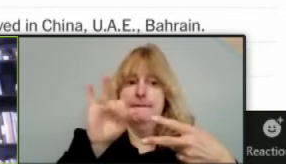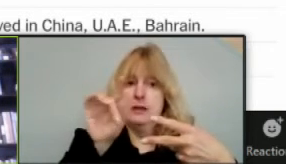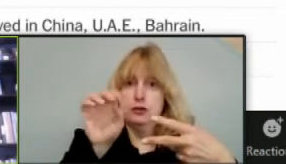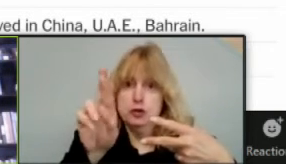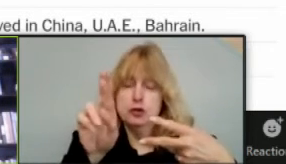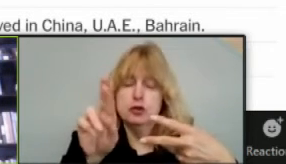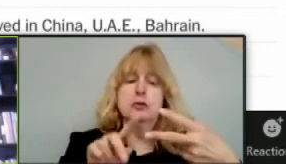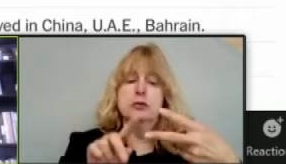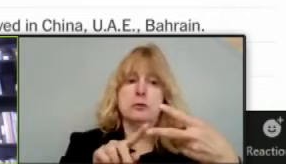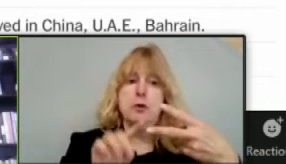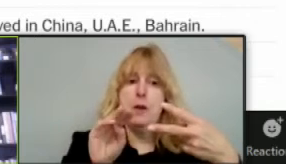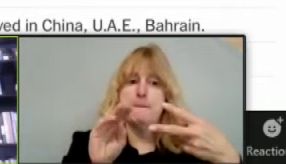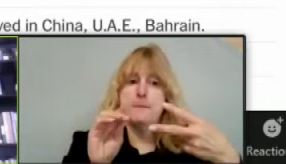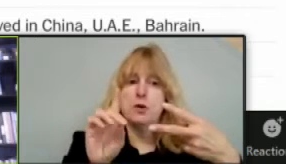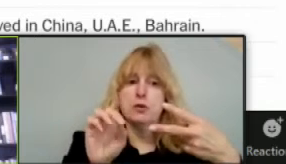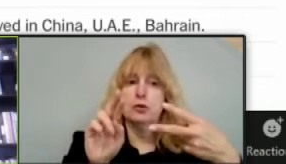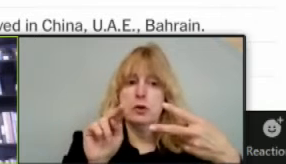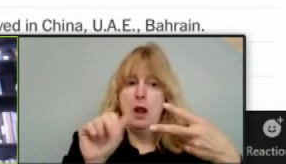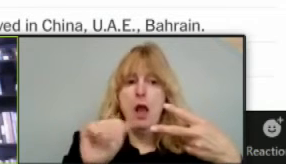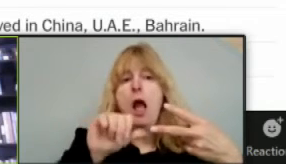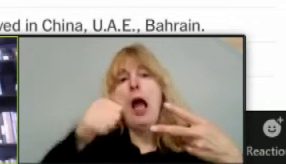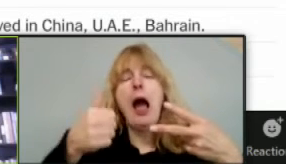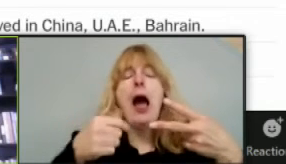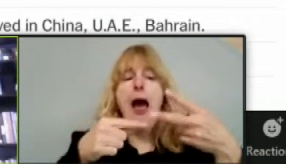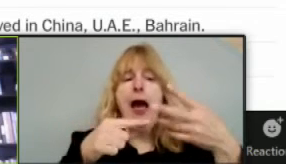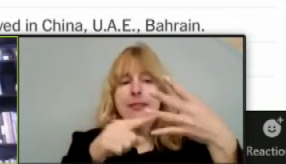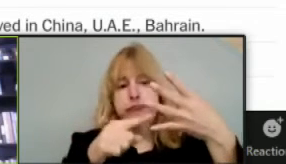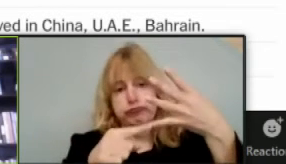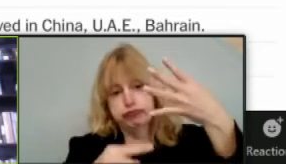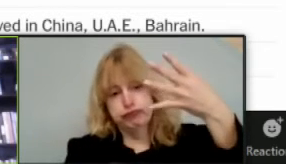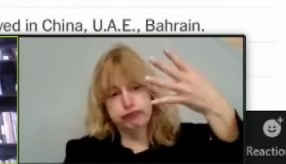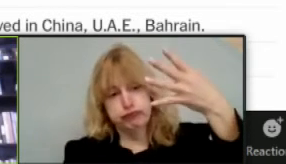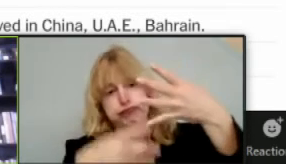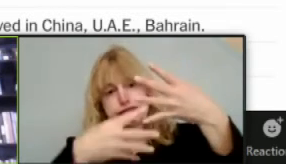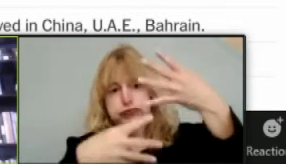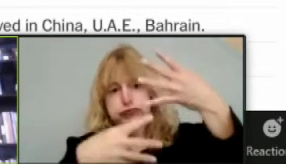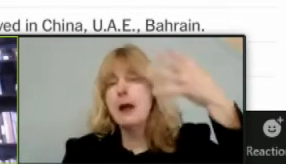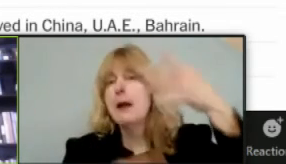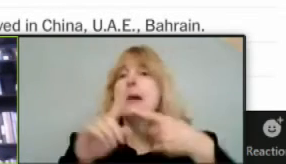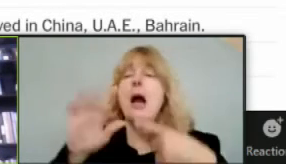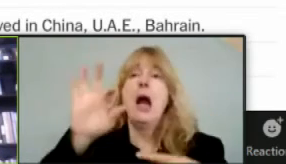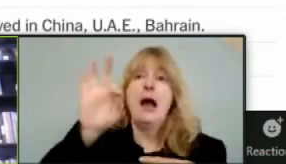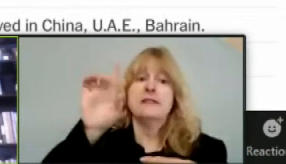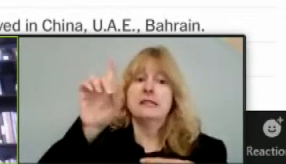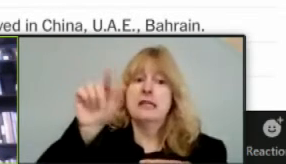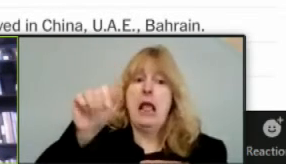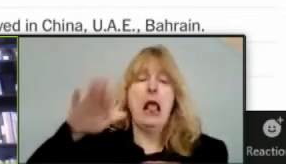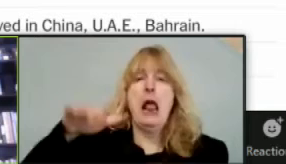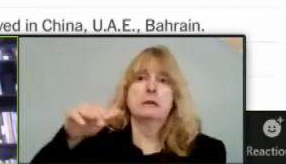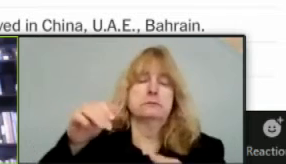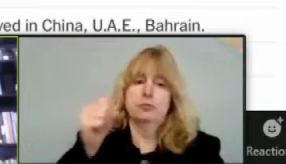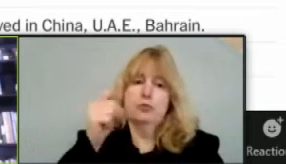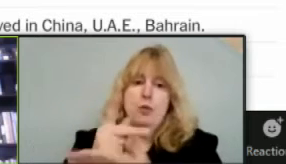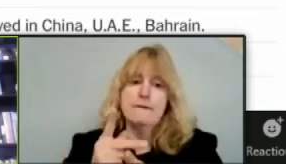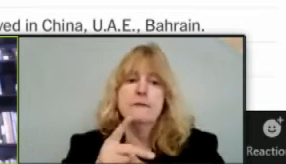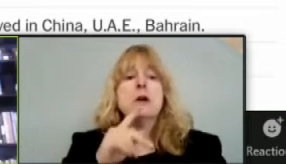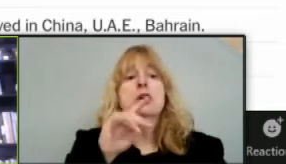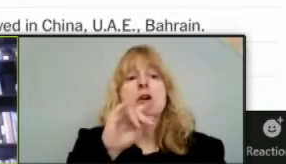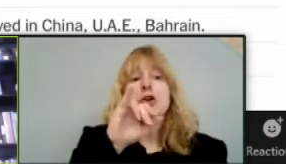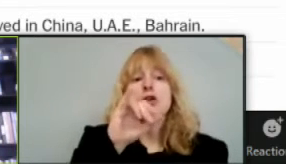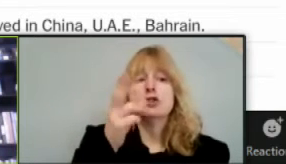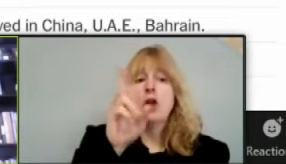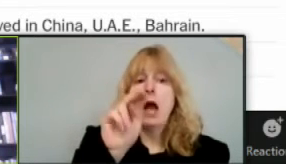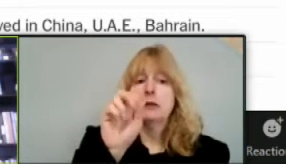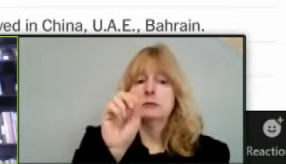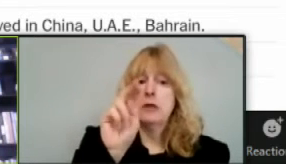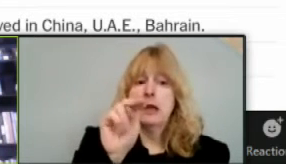others that are in the pipeline, but these have not come up yet for FDA approval. Johnson & Johnson and AstraZeneca are